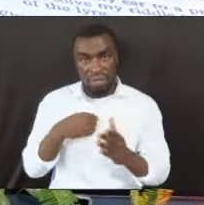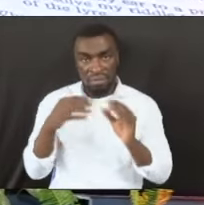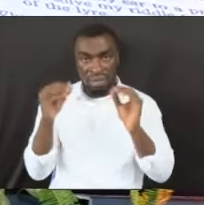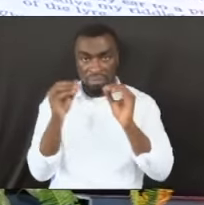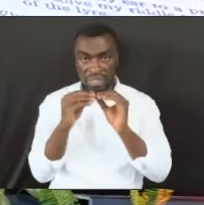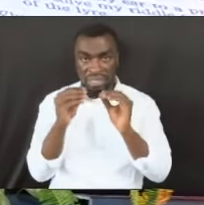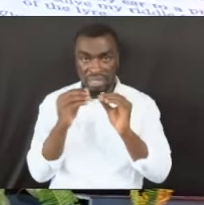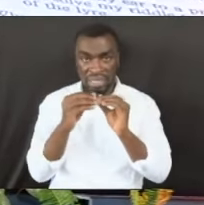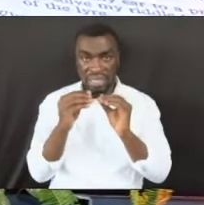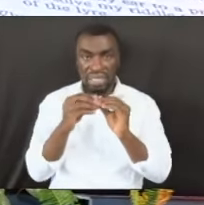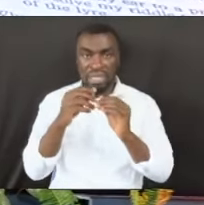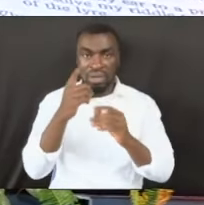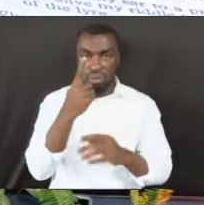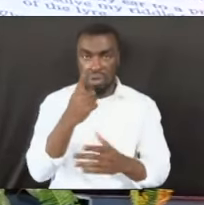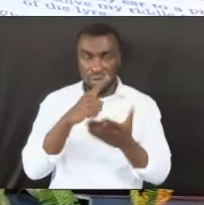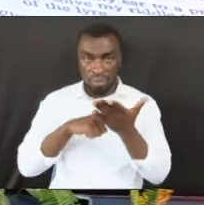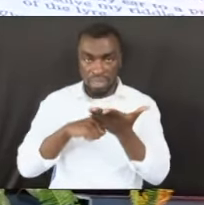week.